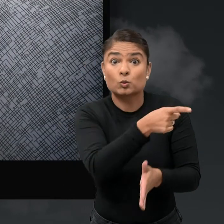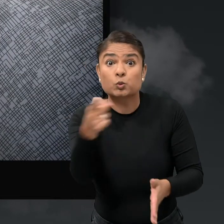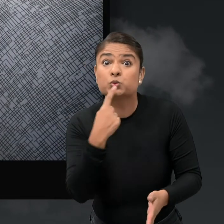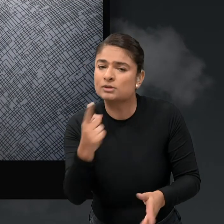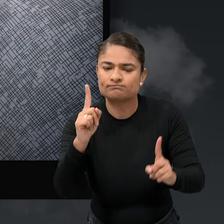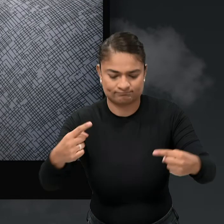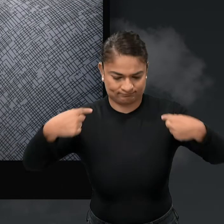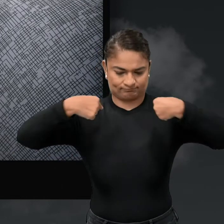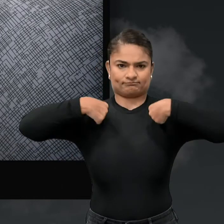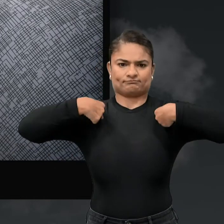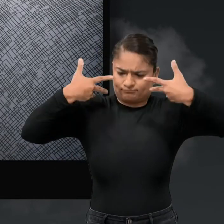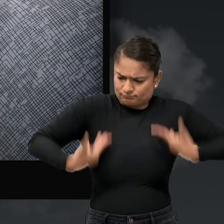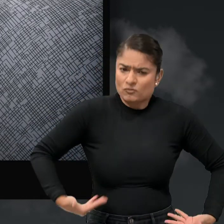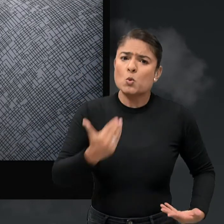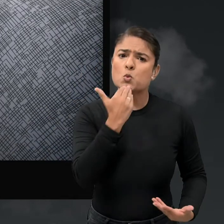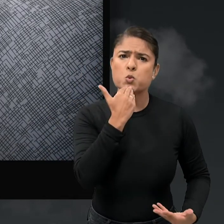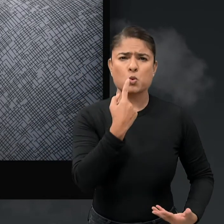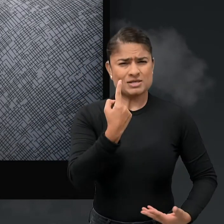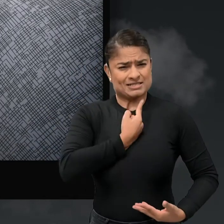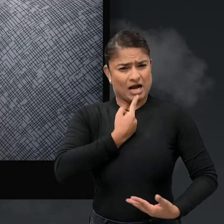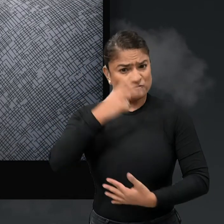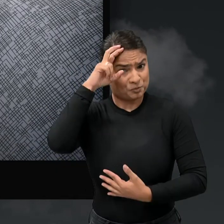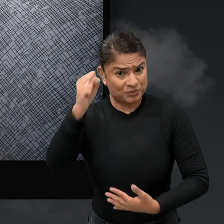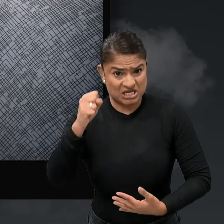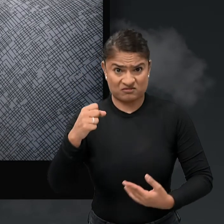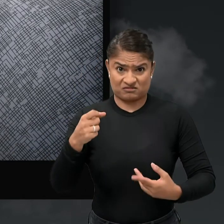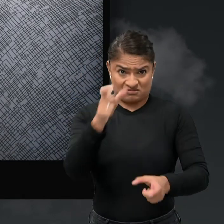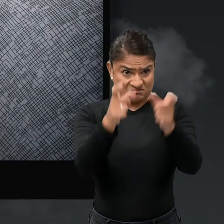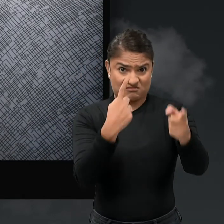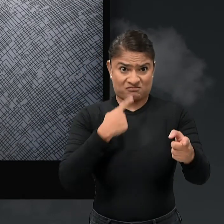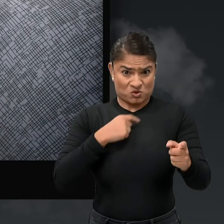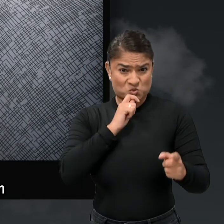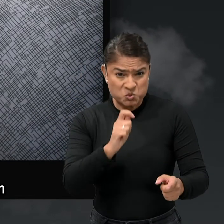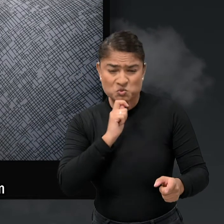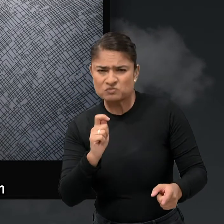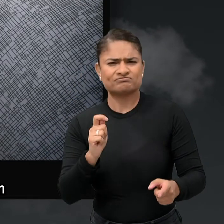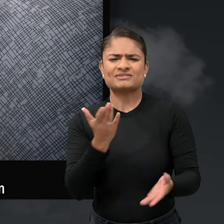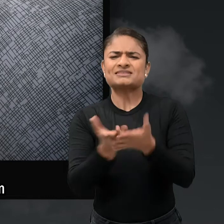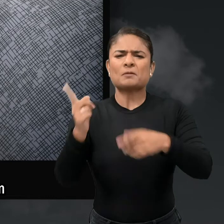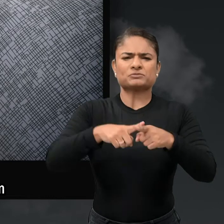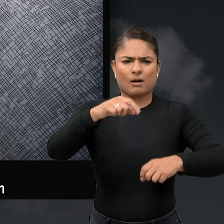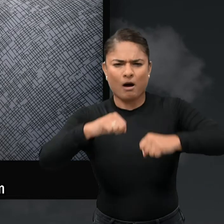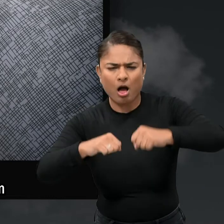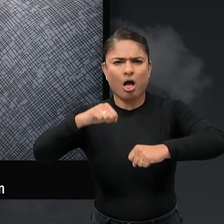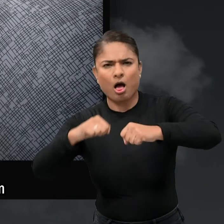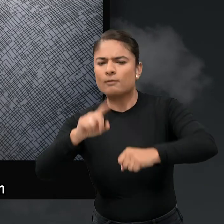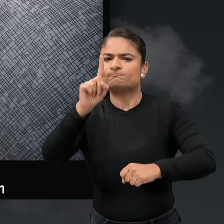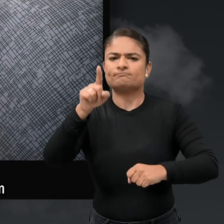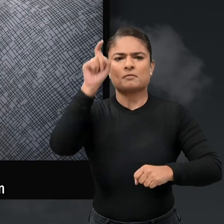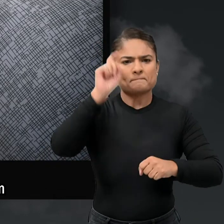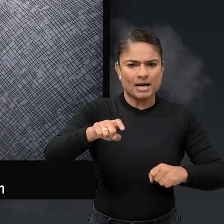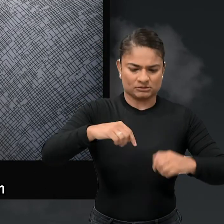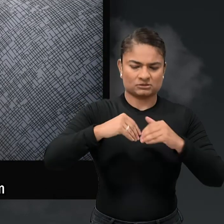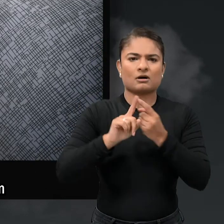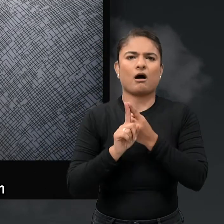is important is what do you say about you? What is important is what do you believe about yourself? Because sometimes,